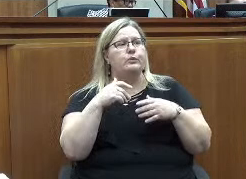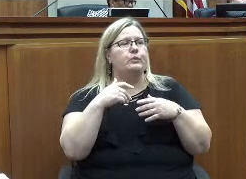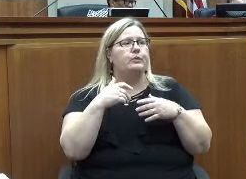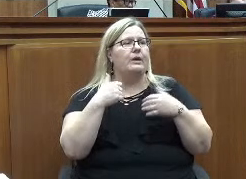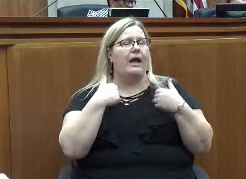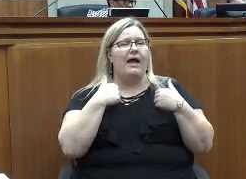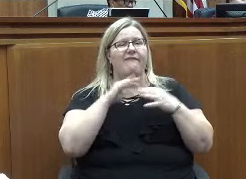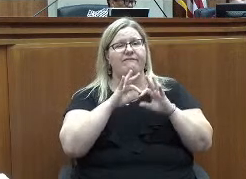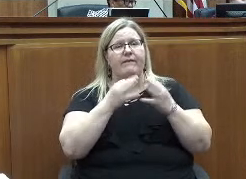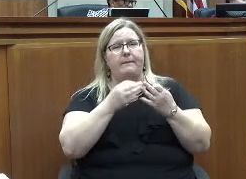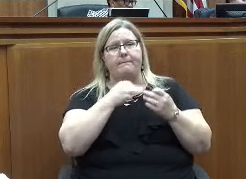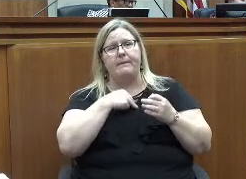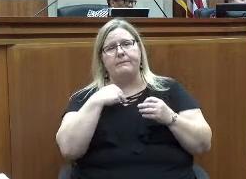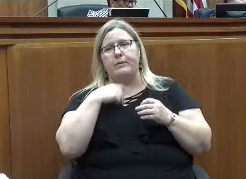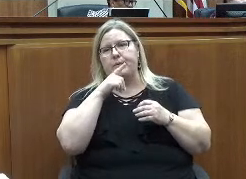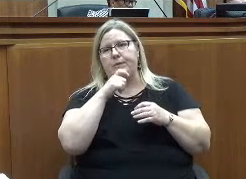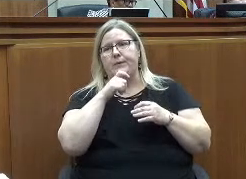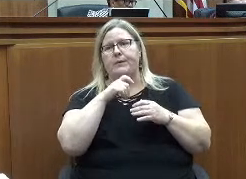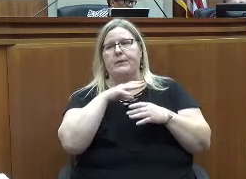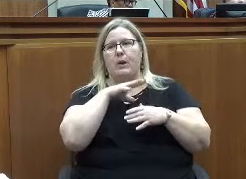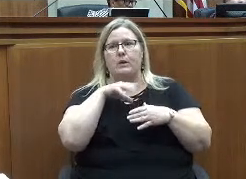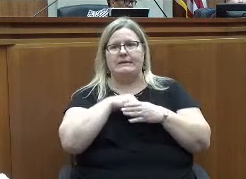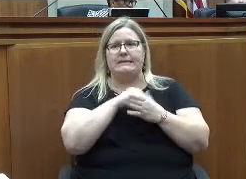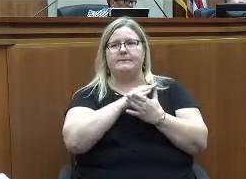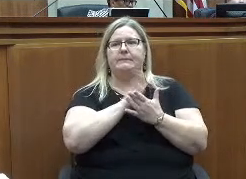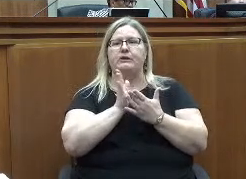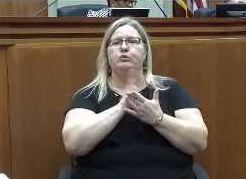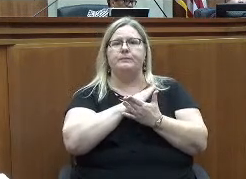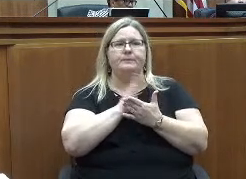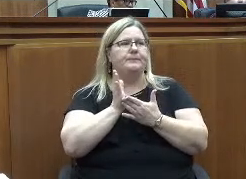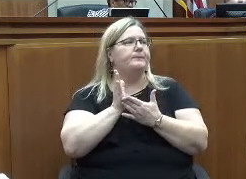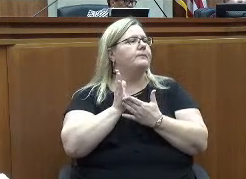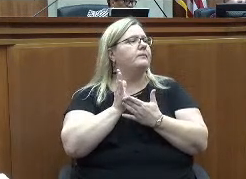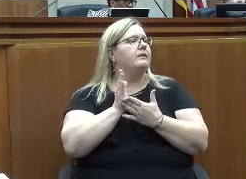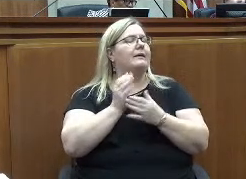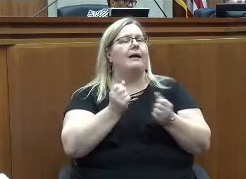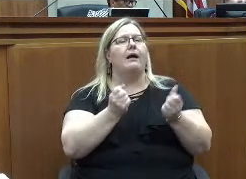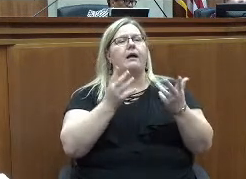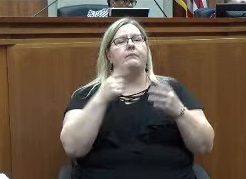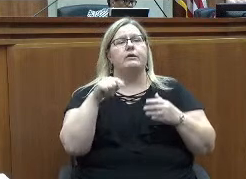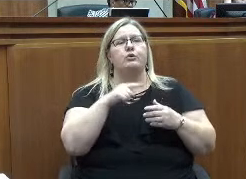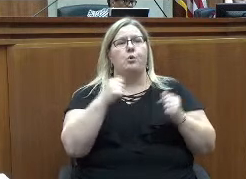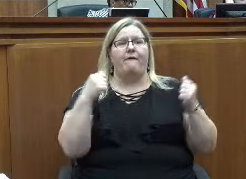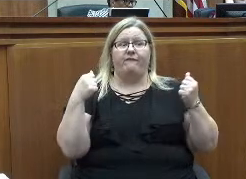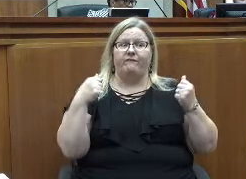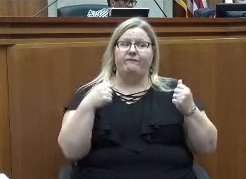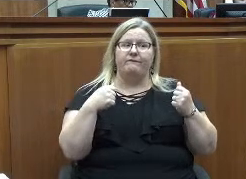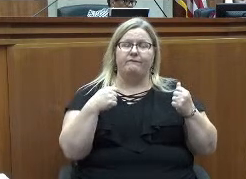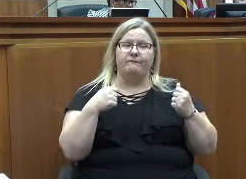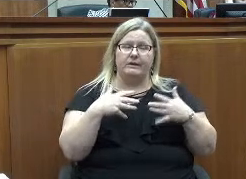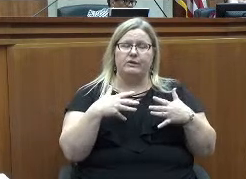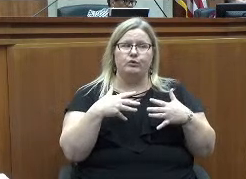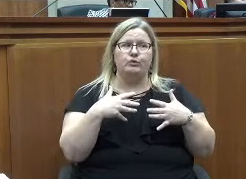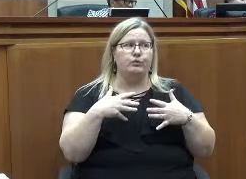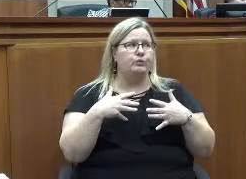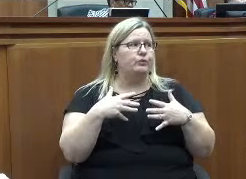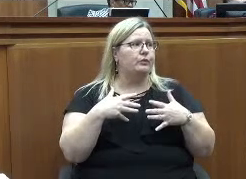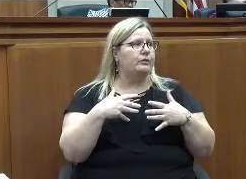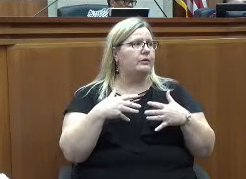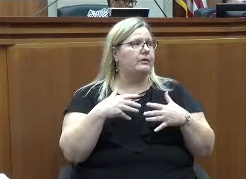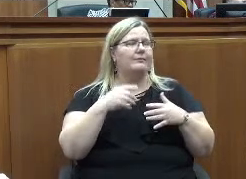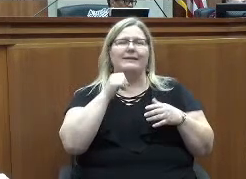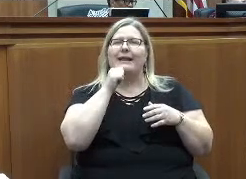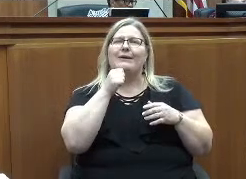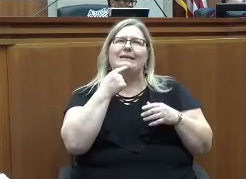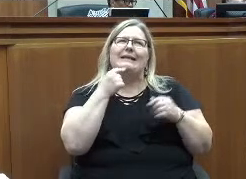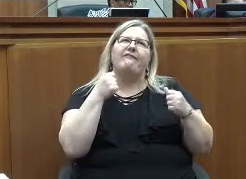have family members that are on autism spectrum? How many of you fear, I'm not going to say fear,